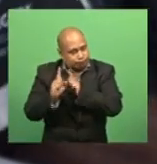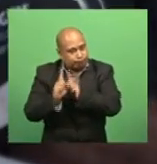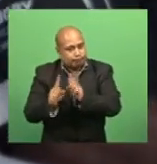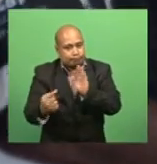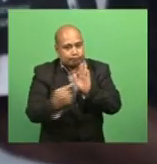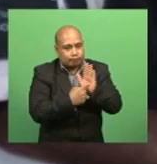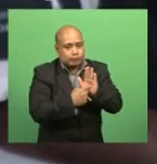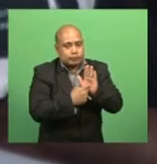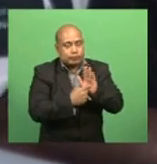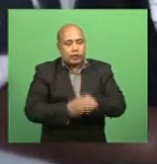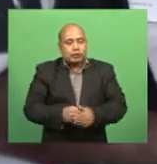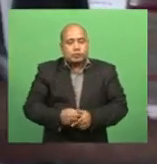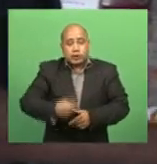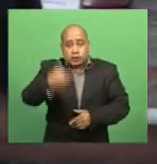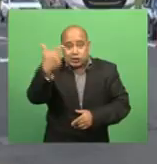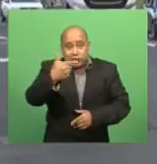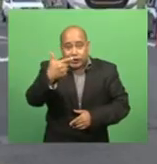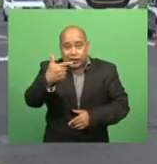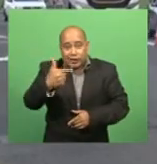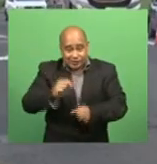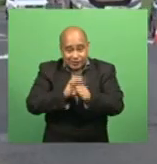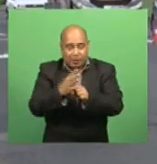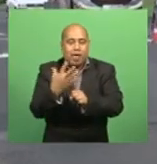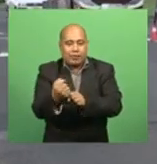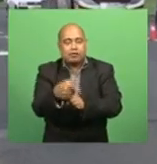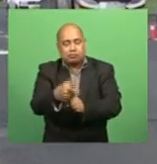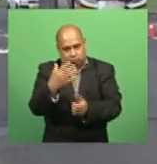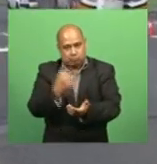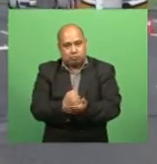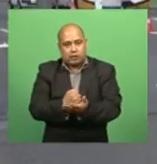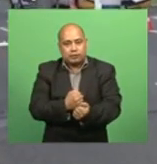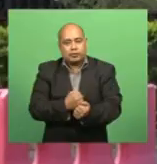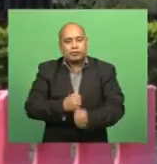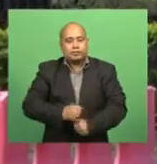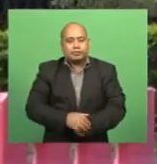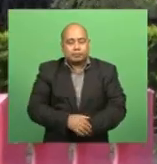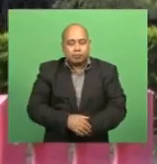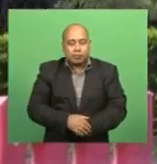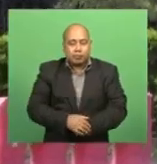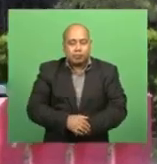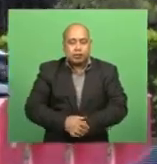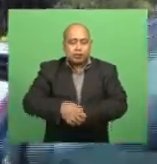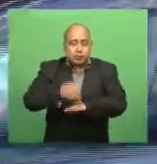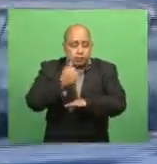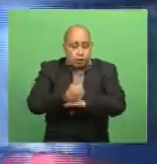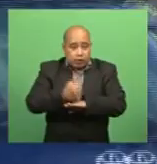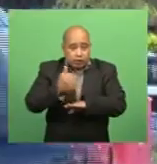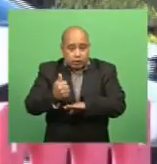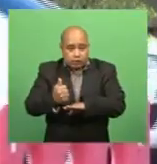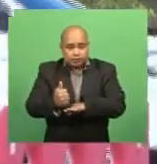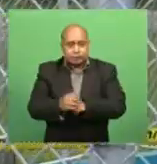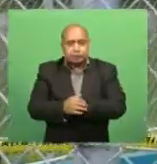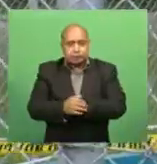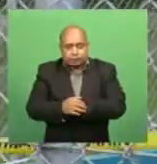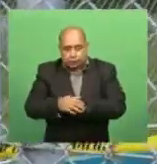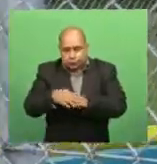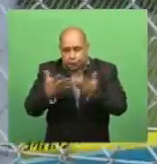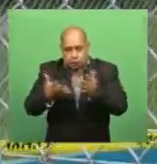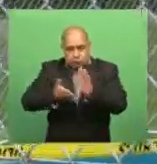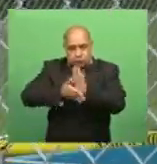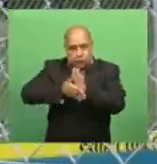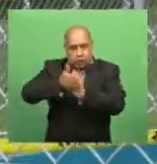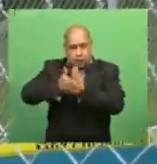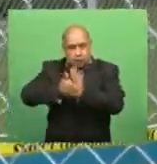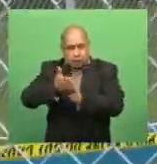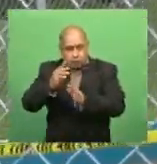17 confirmed cases of COVID-19. The government remains on the highest alert level and will advise the public as soon as possible